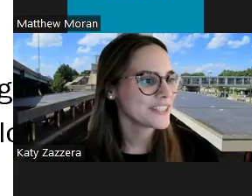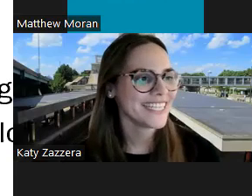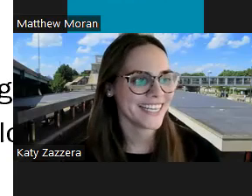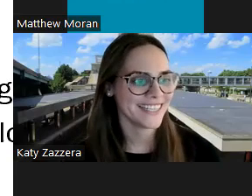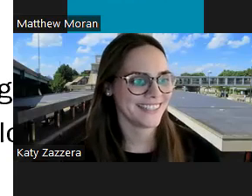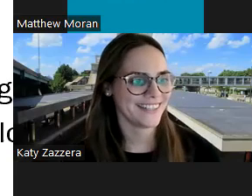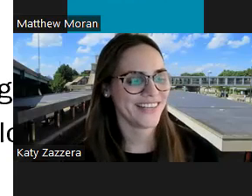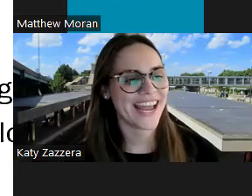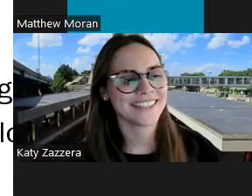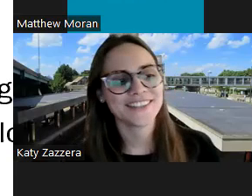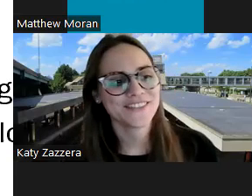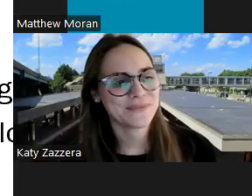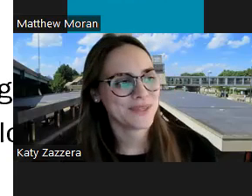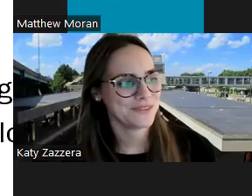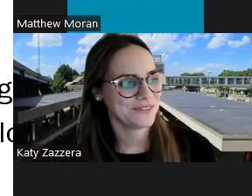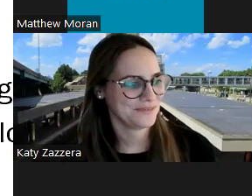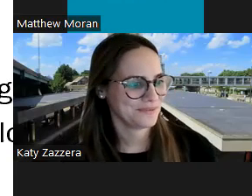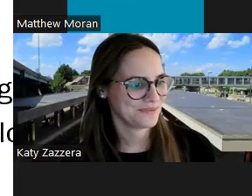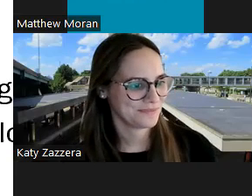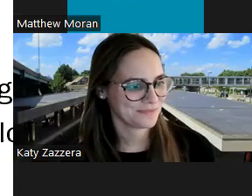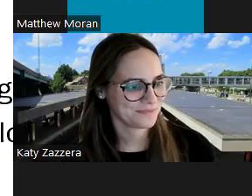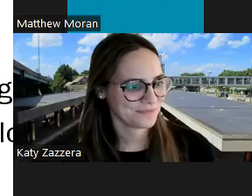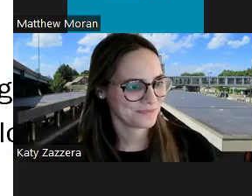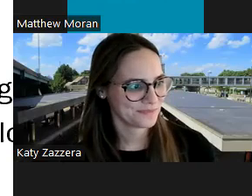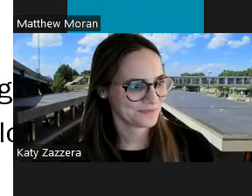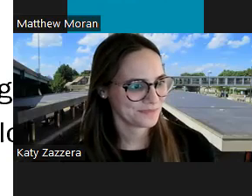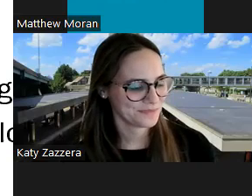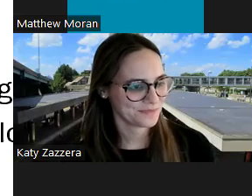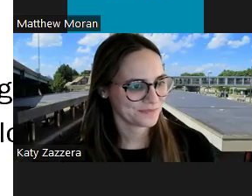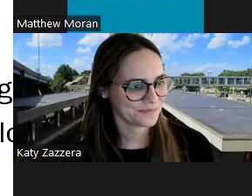Allison Poltinas, I'm going to ask you to unmute.